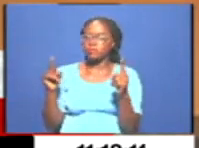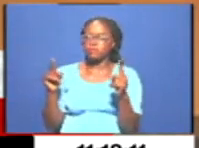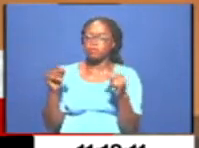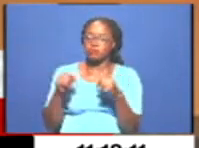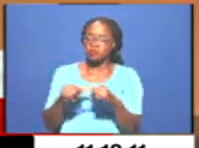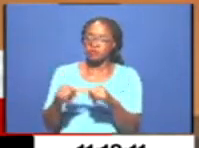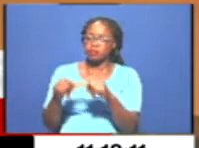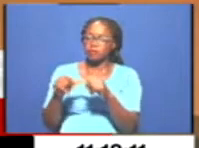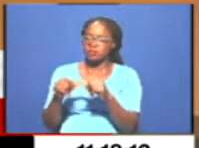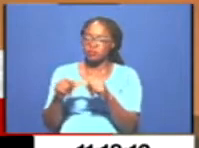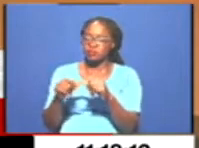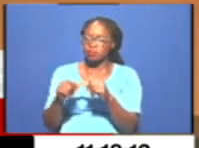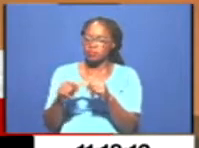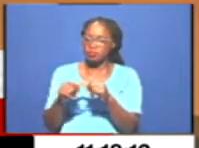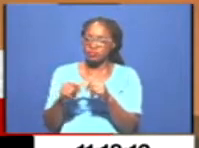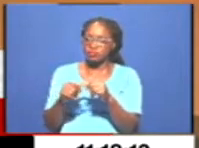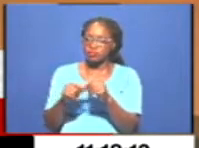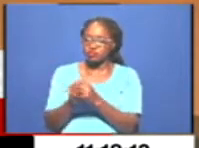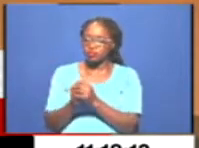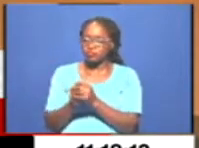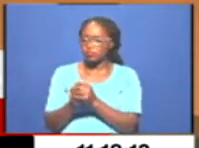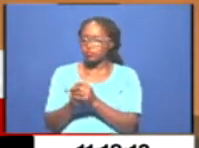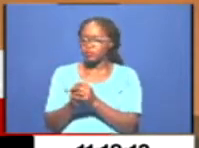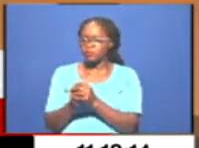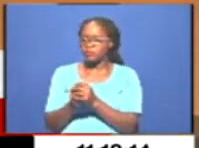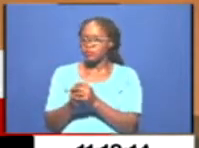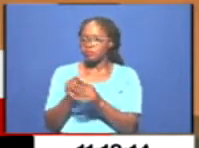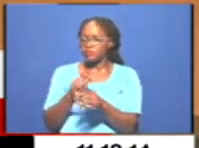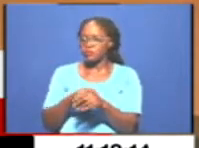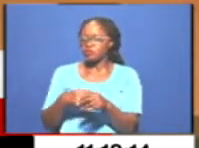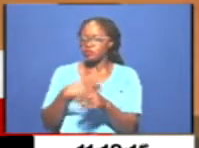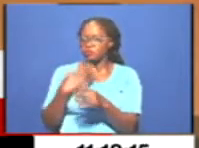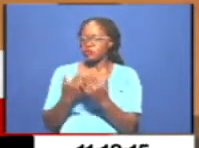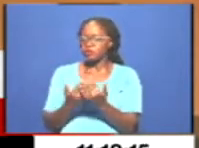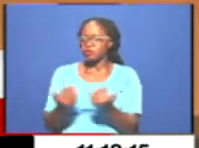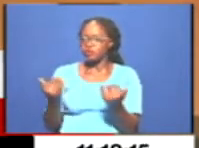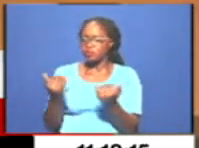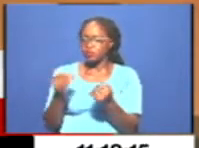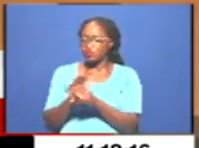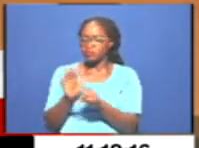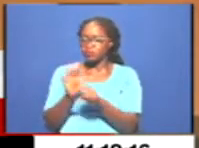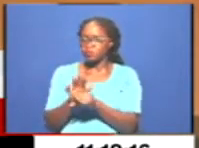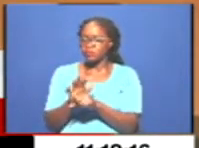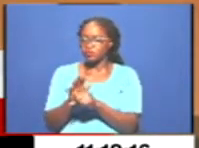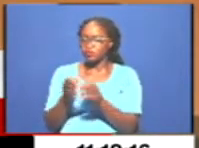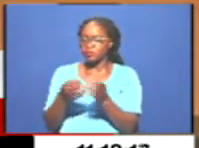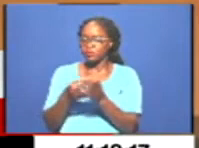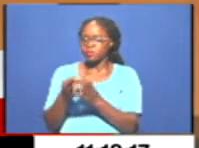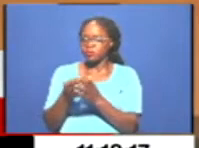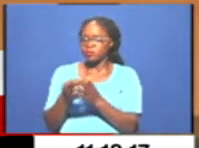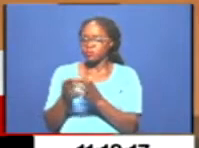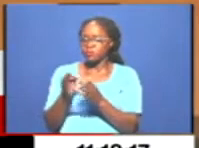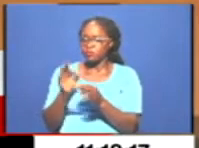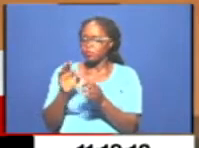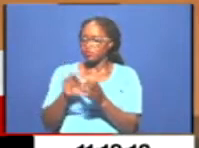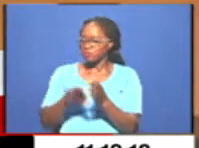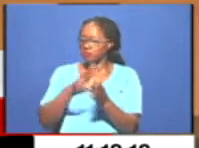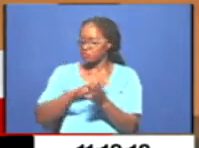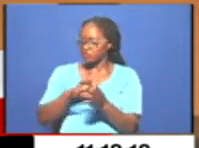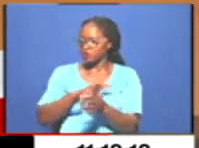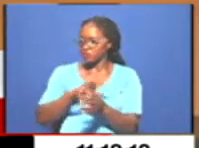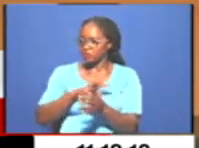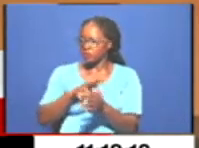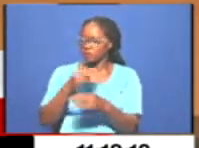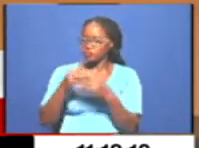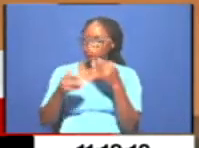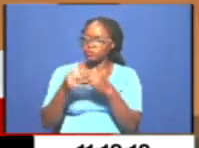consistently. Through that, whenever you host an event, you get a lot of financial input. You get a lot of